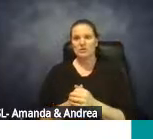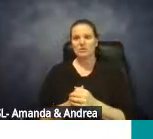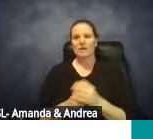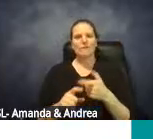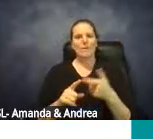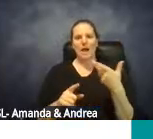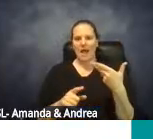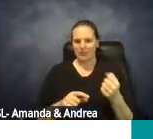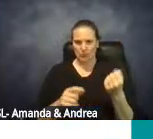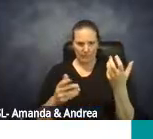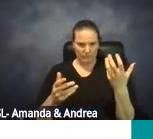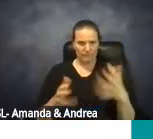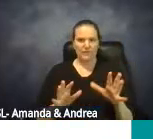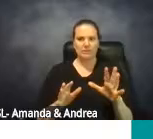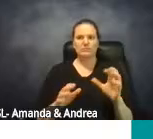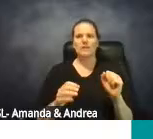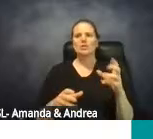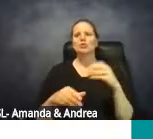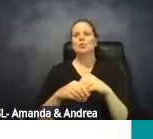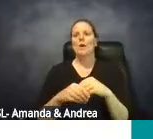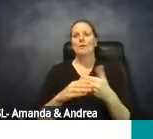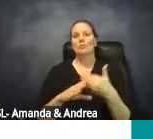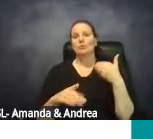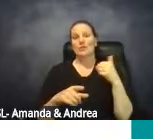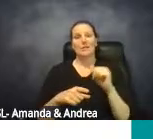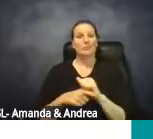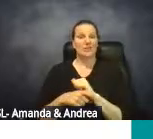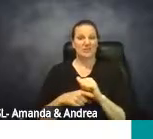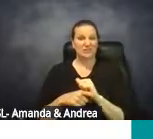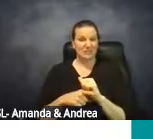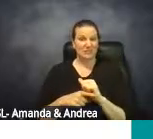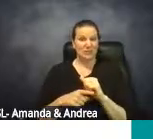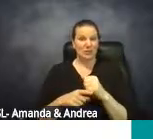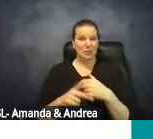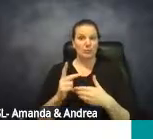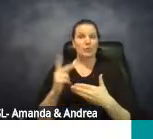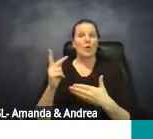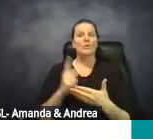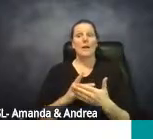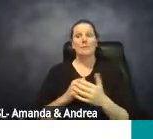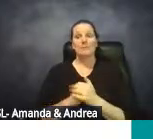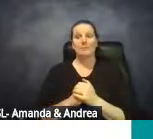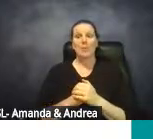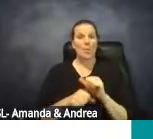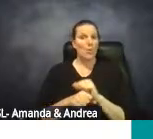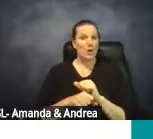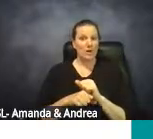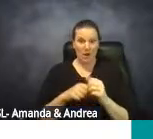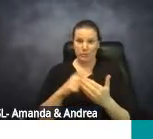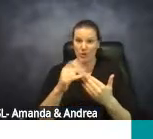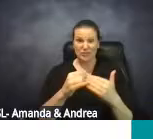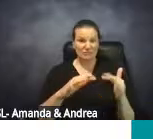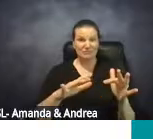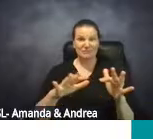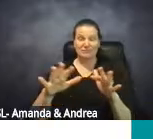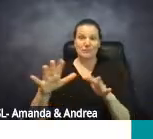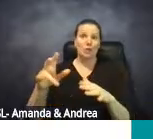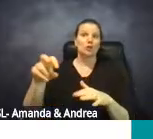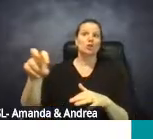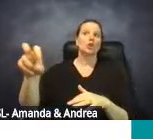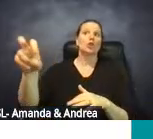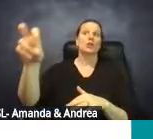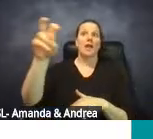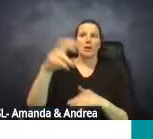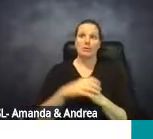high school can join a pre-apprentice and apprentice programs and work on this project and journey out. They